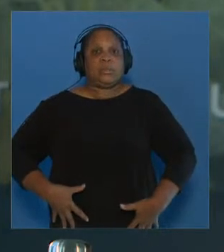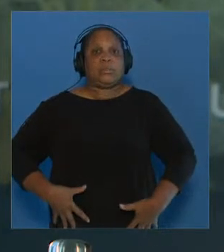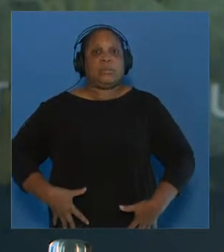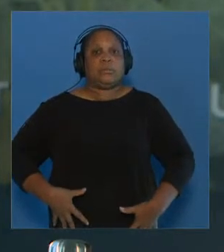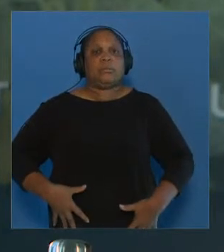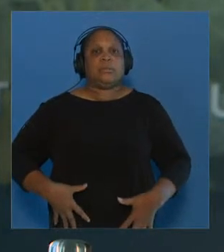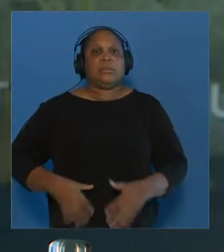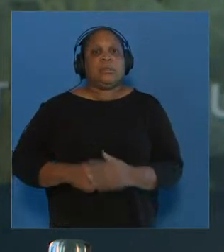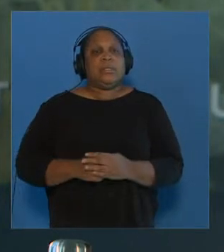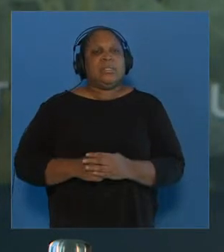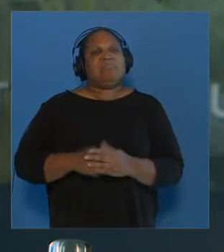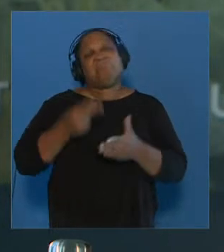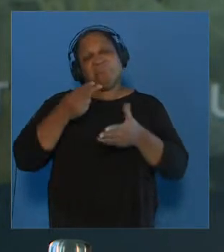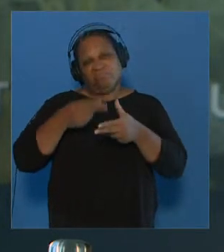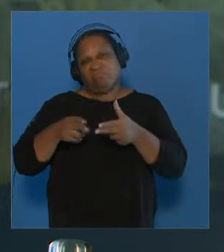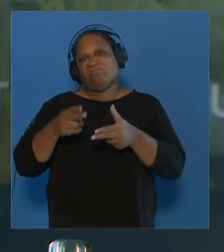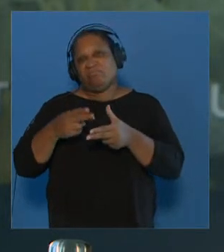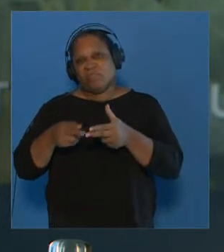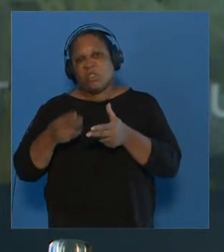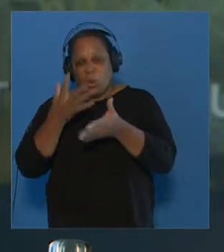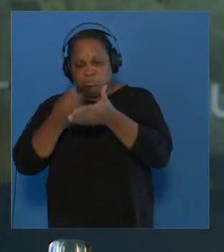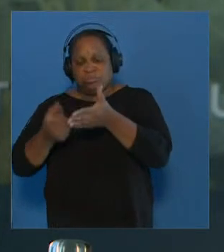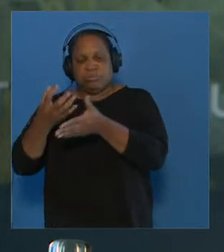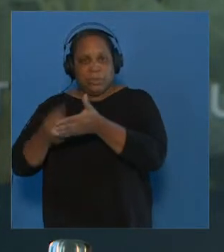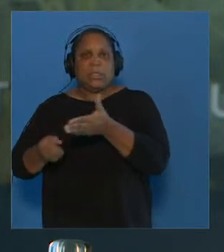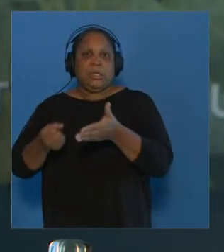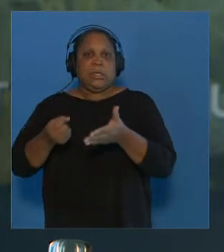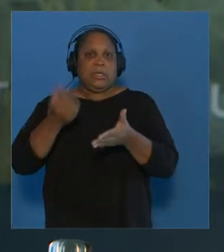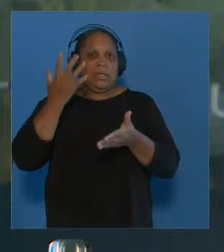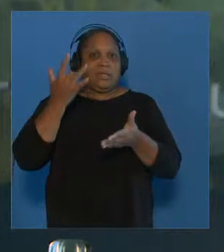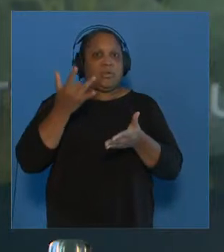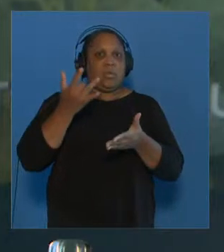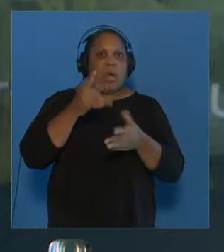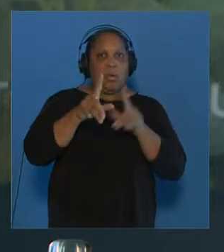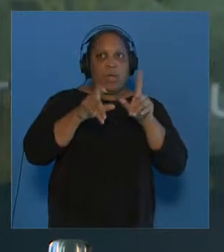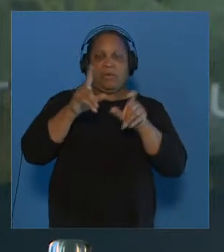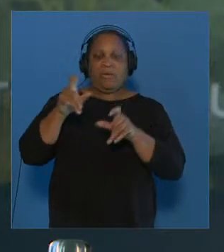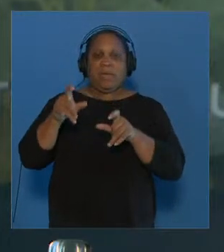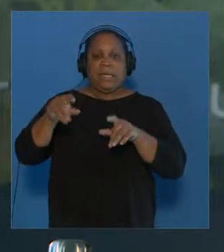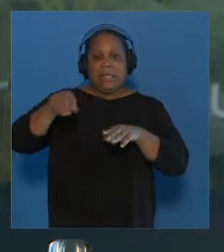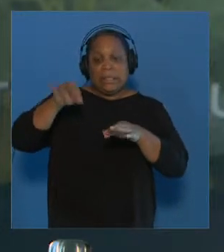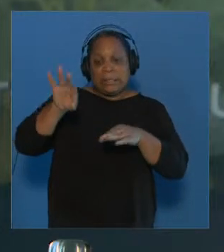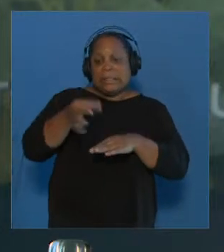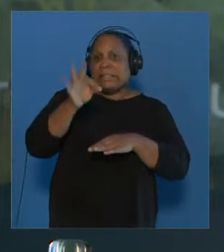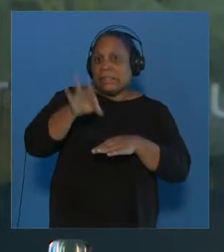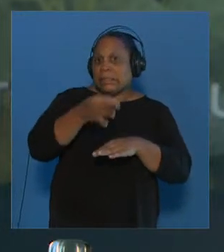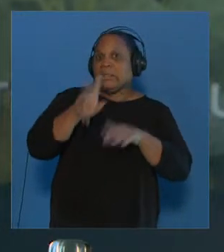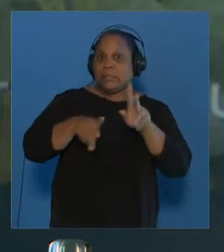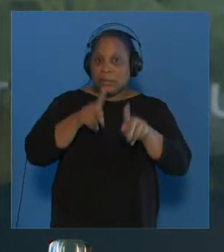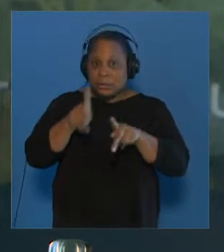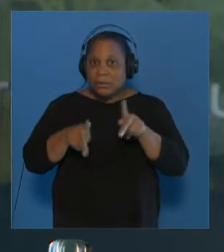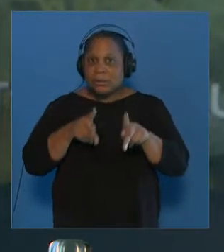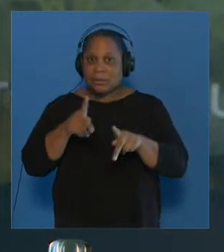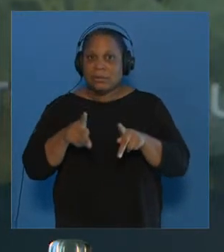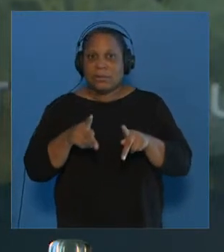do have a short supply, which is why we have engaged local seamstresses who are making